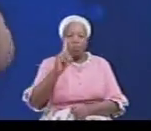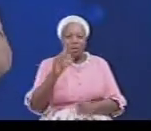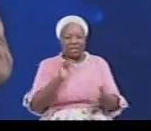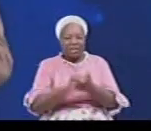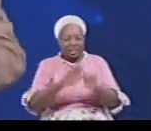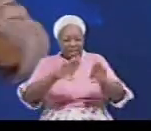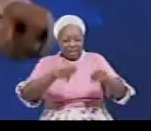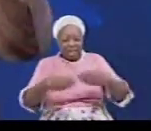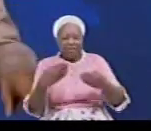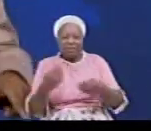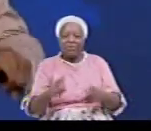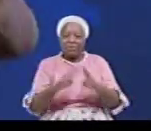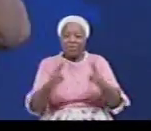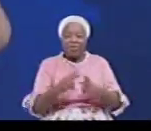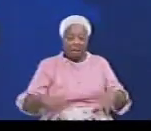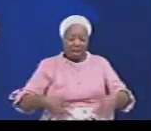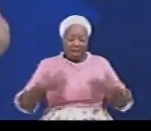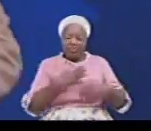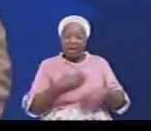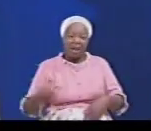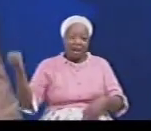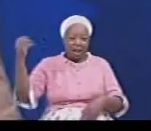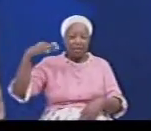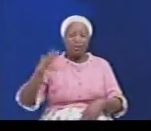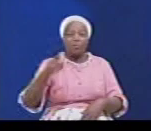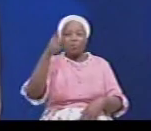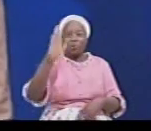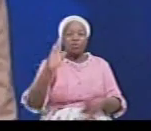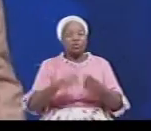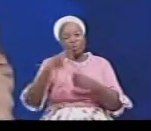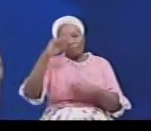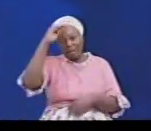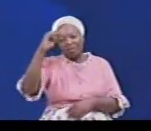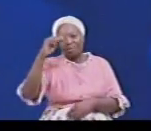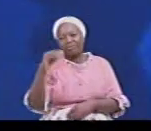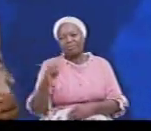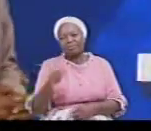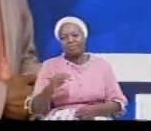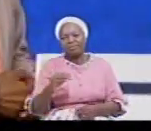very life and light of God to man.